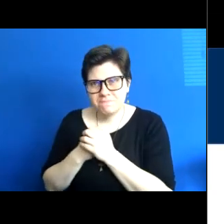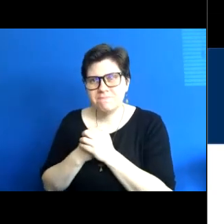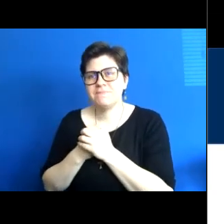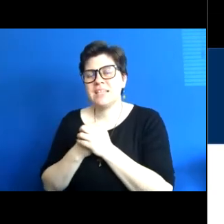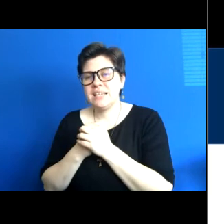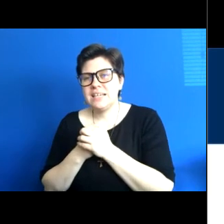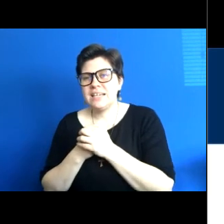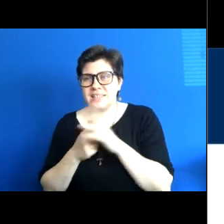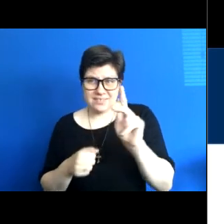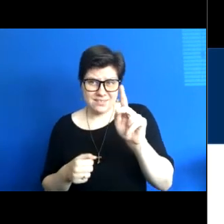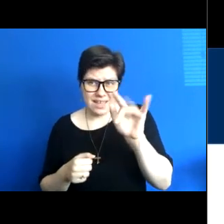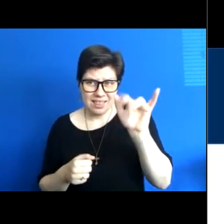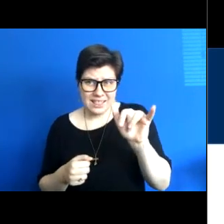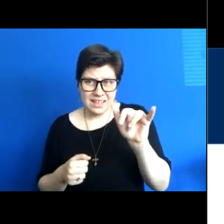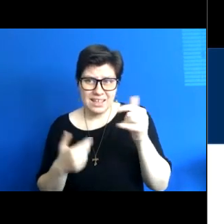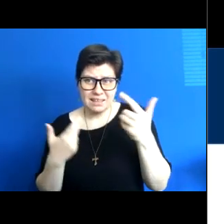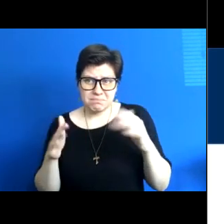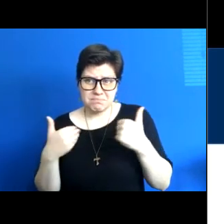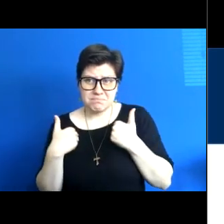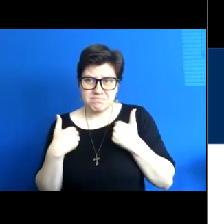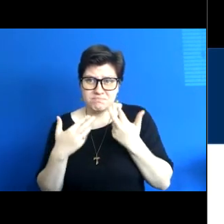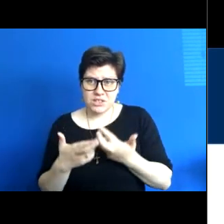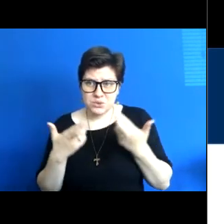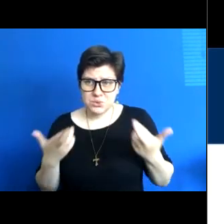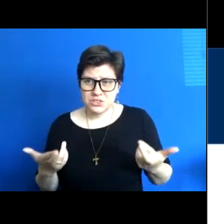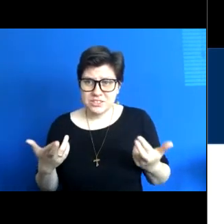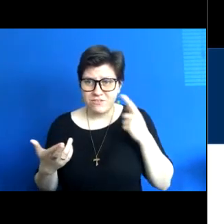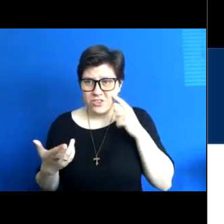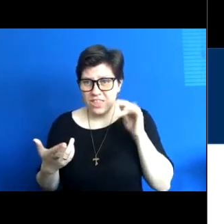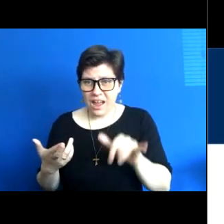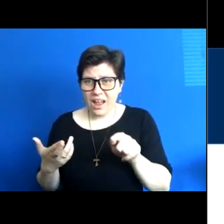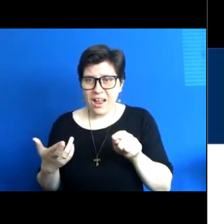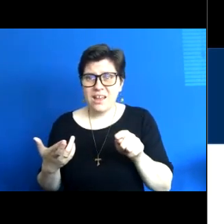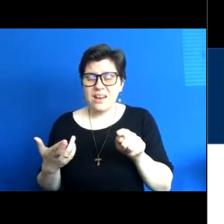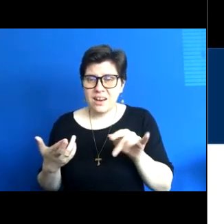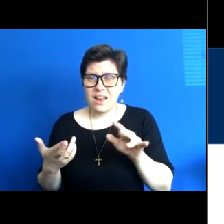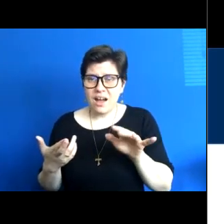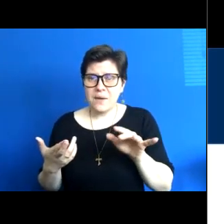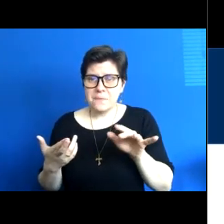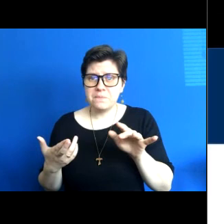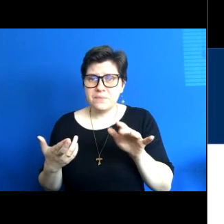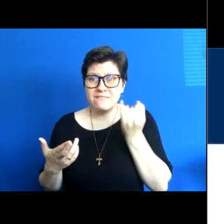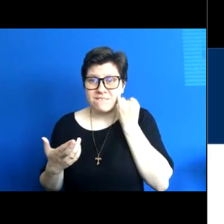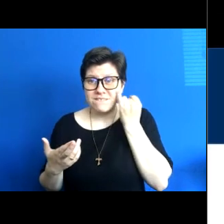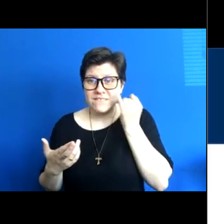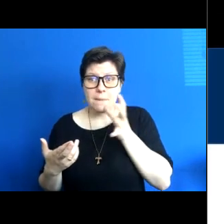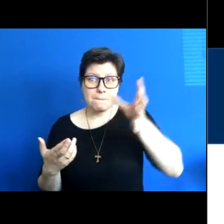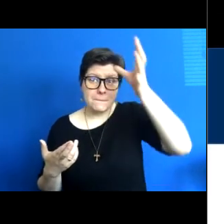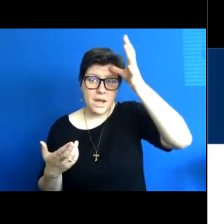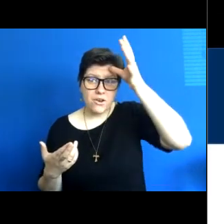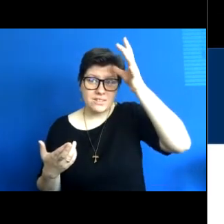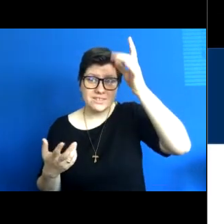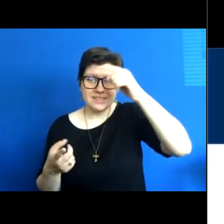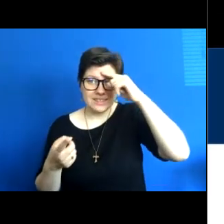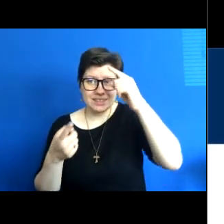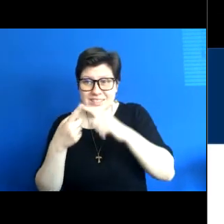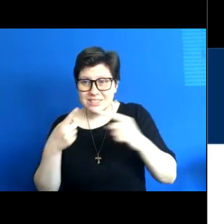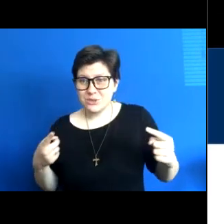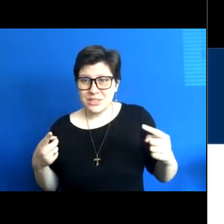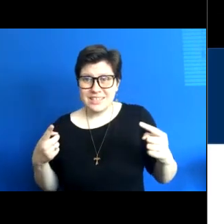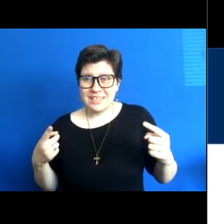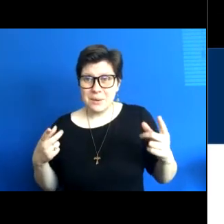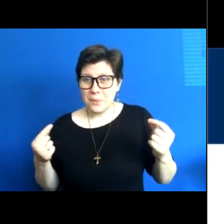know, Kately, have you had any resources as well on when parents are not agreeing on,